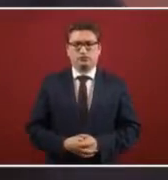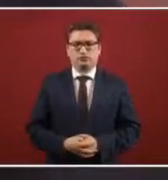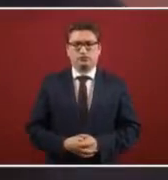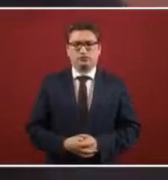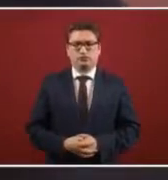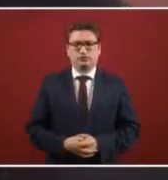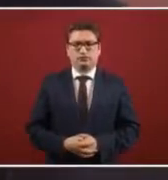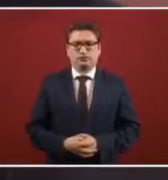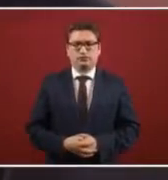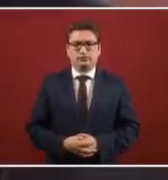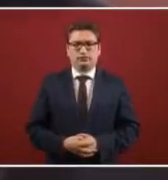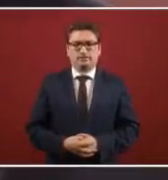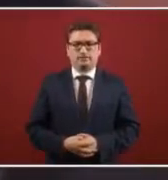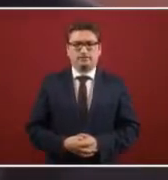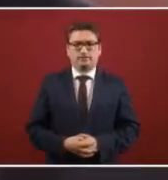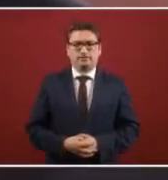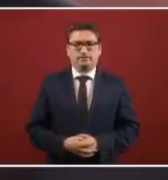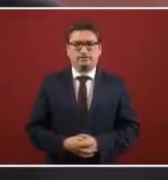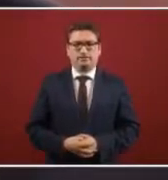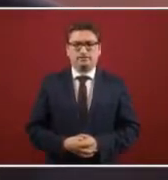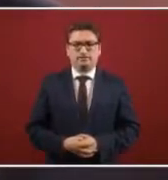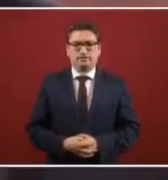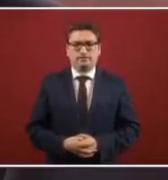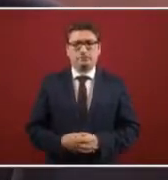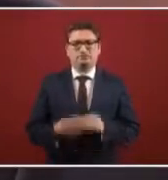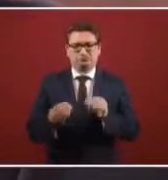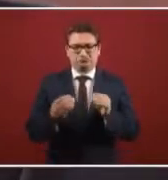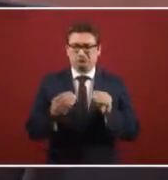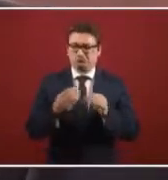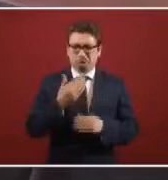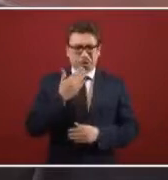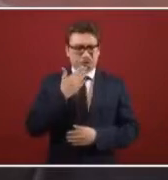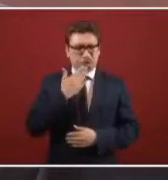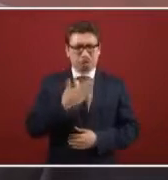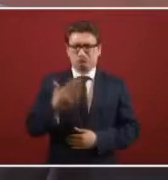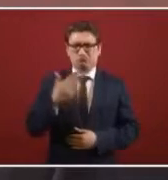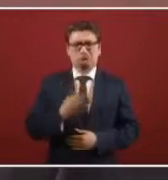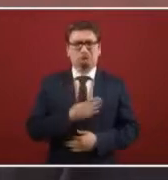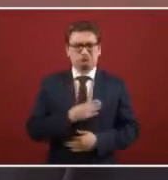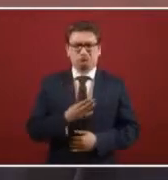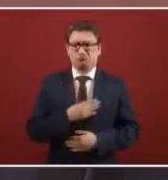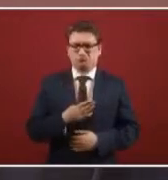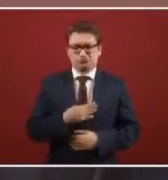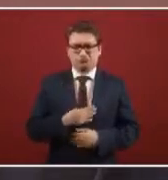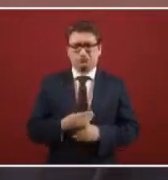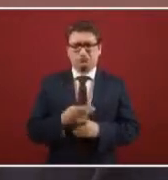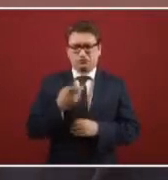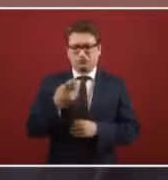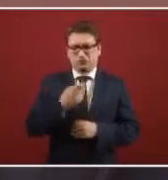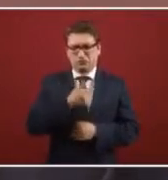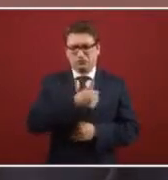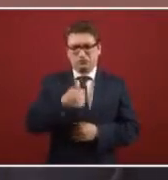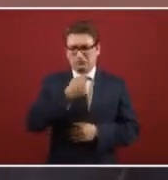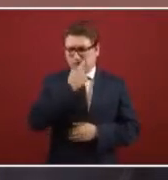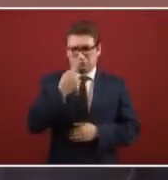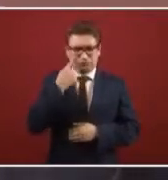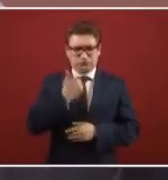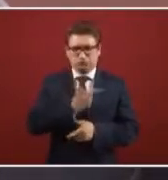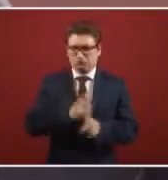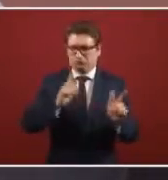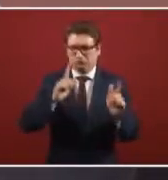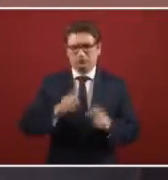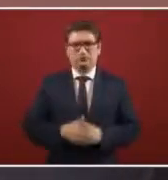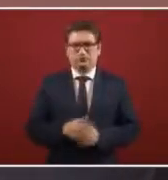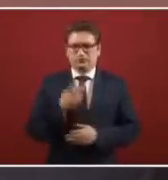Y es muy bueno el debate. And it's very good to Es debate. consustancial a la democracia. It